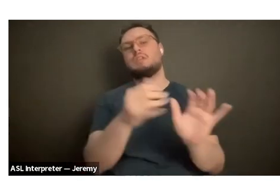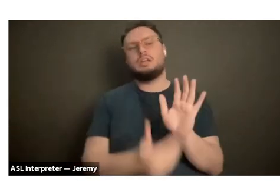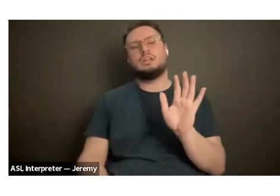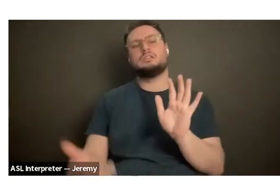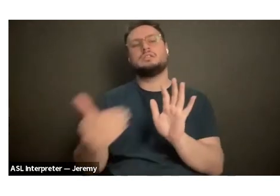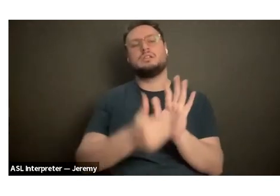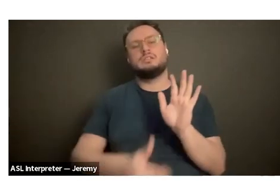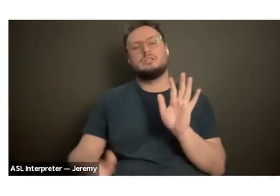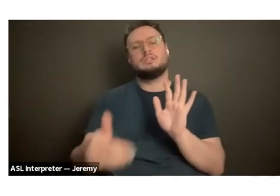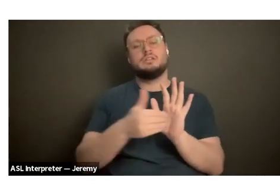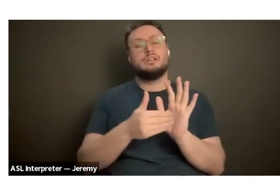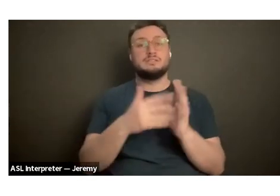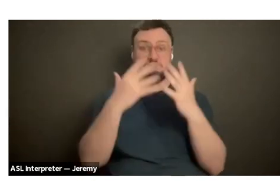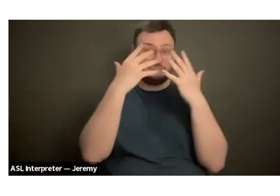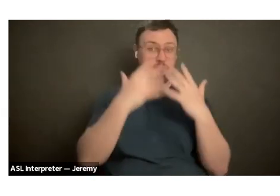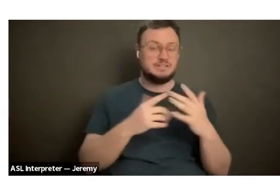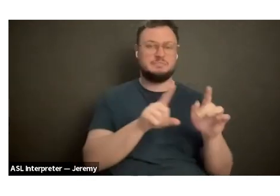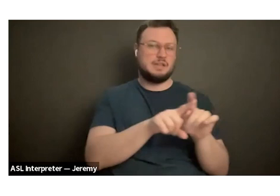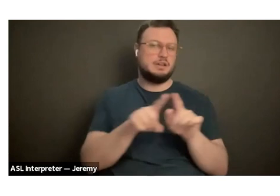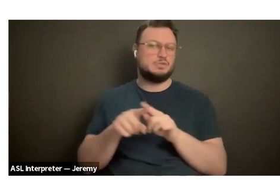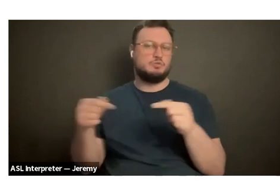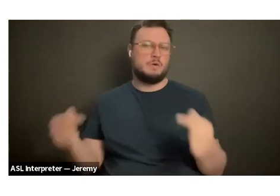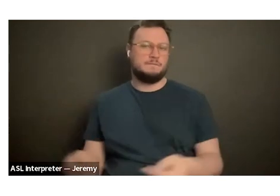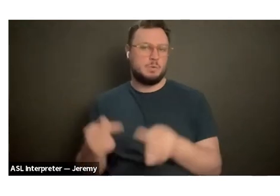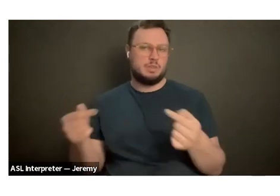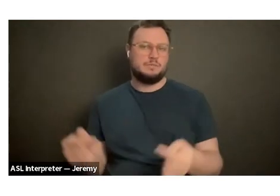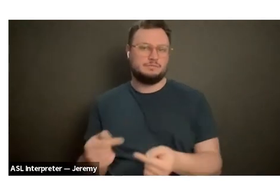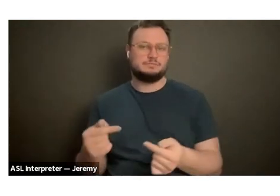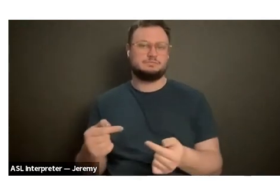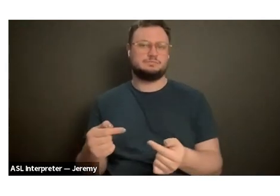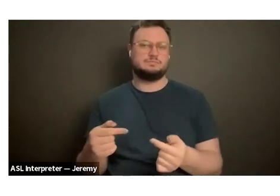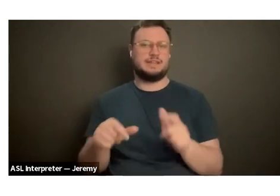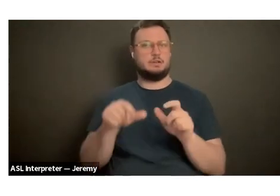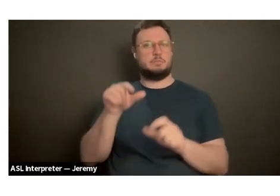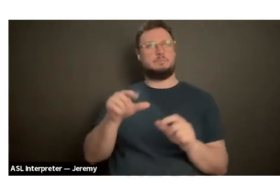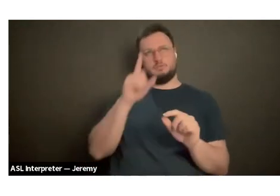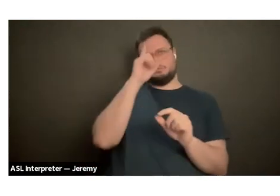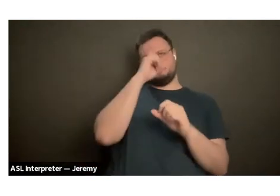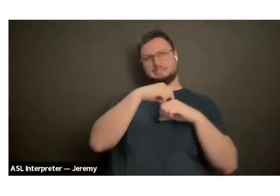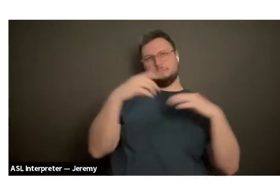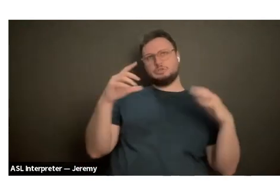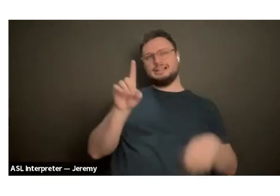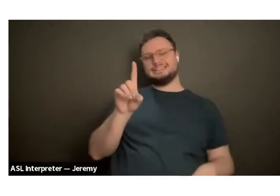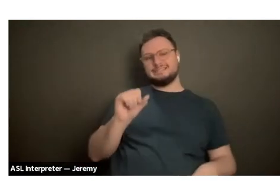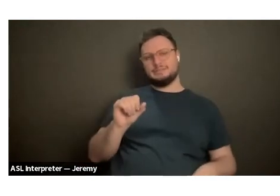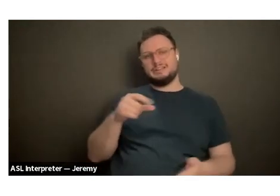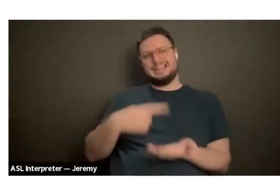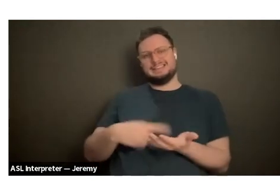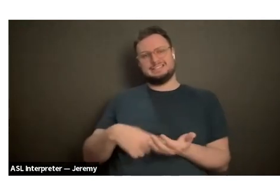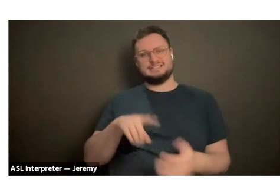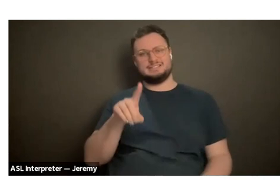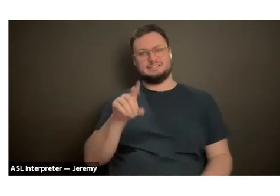really depressing how people talk and think about disability. And for me, I truly believe